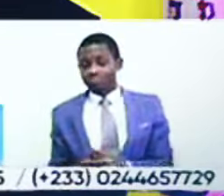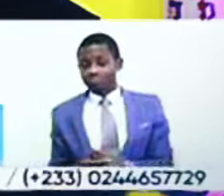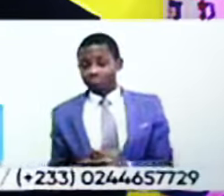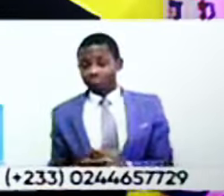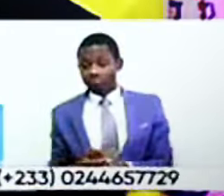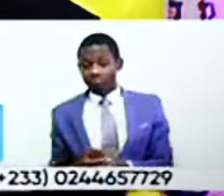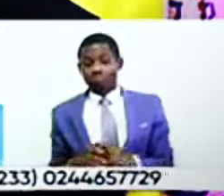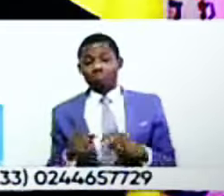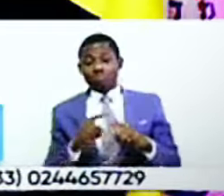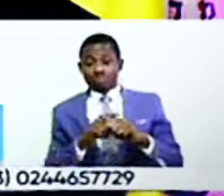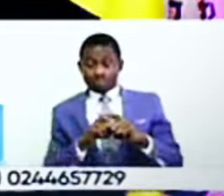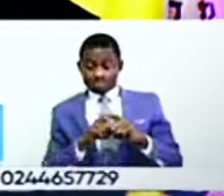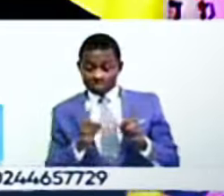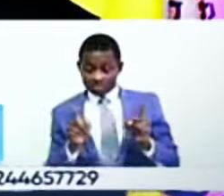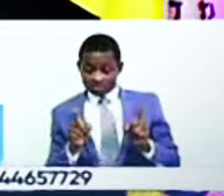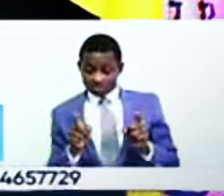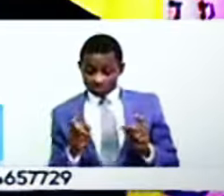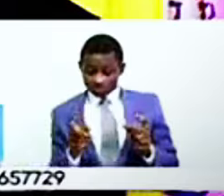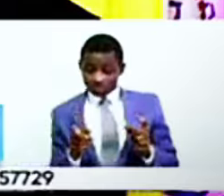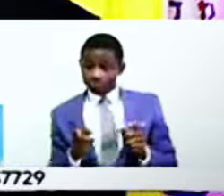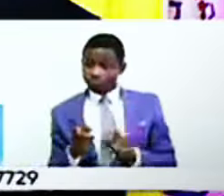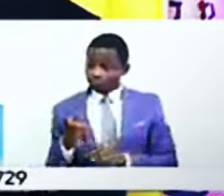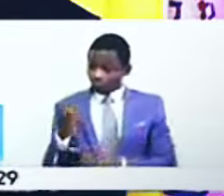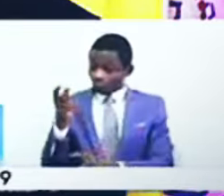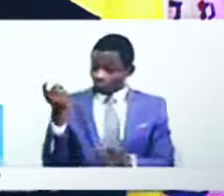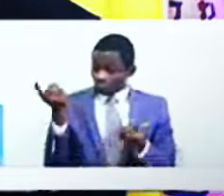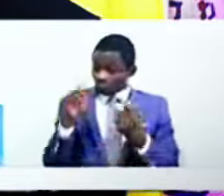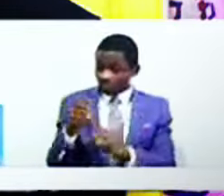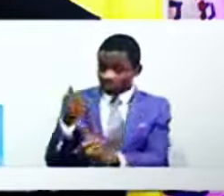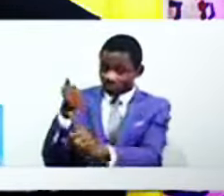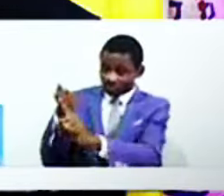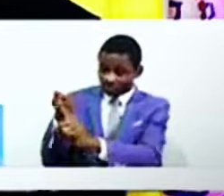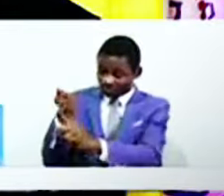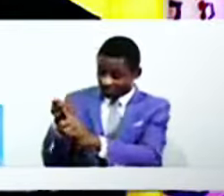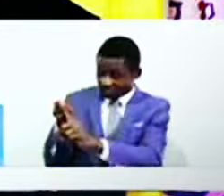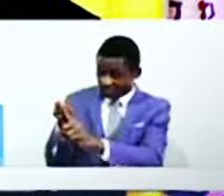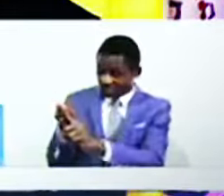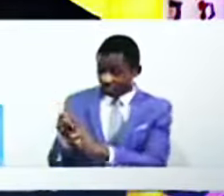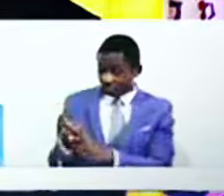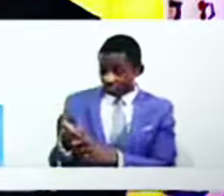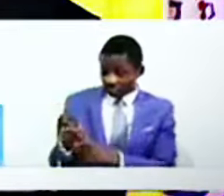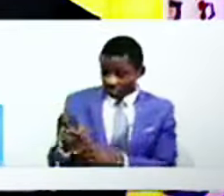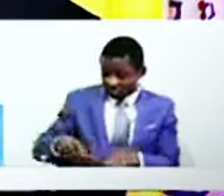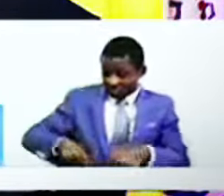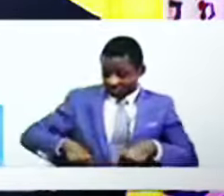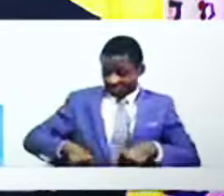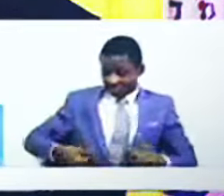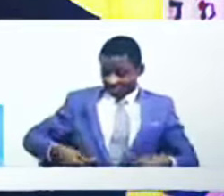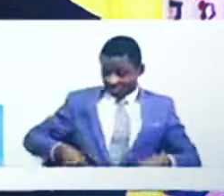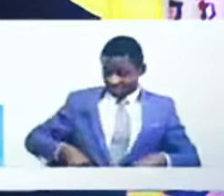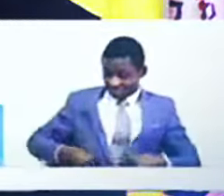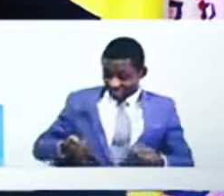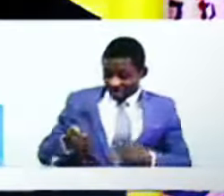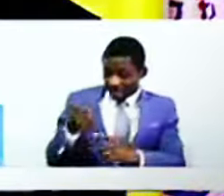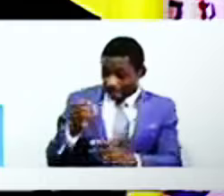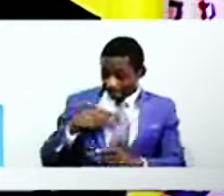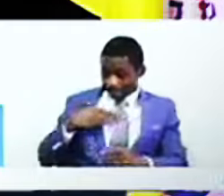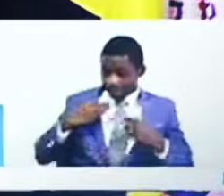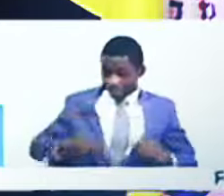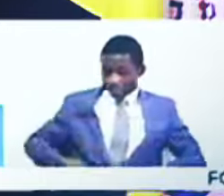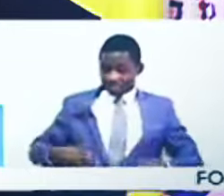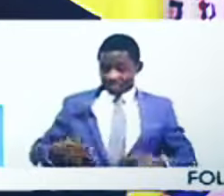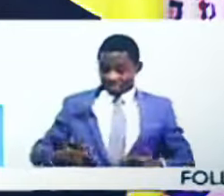you deny the crucified body life for a long time, the crucified body will